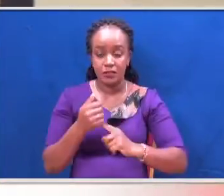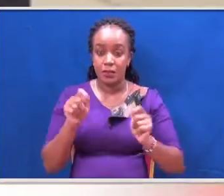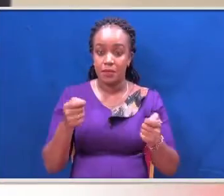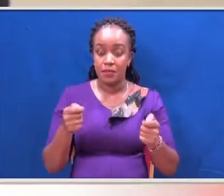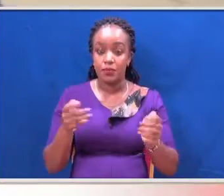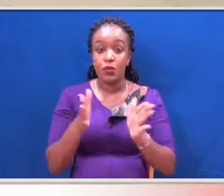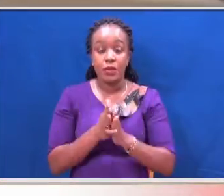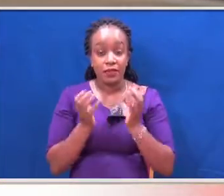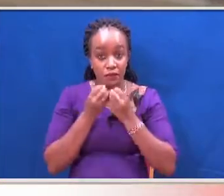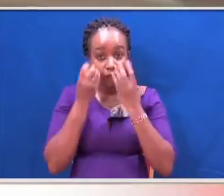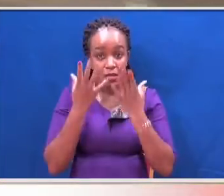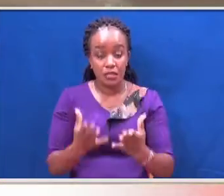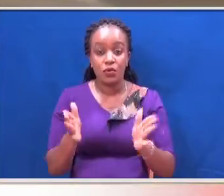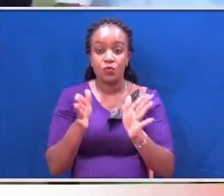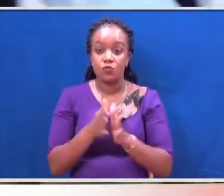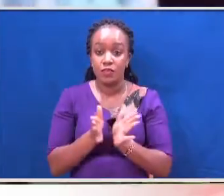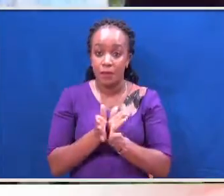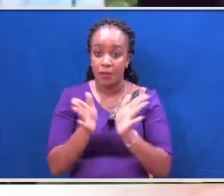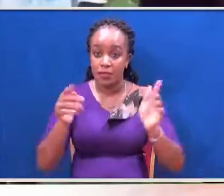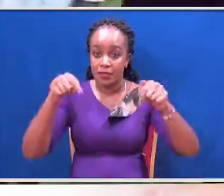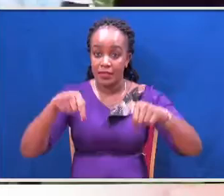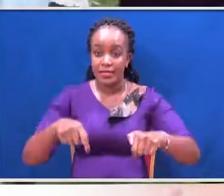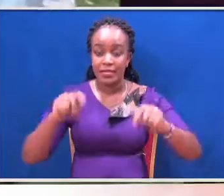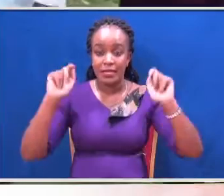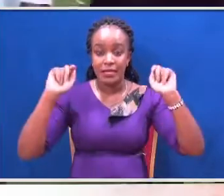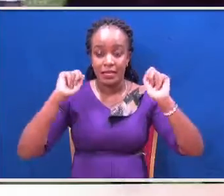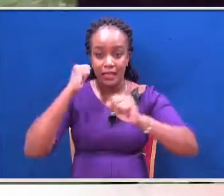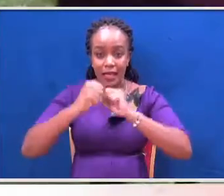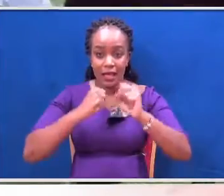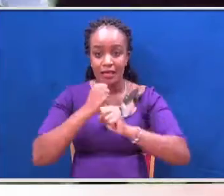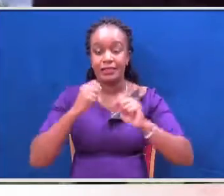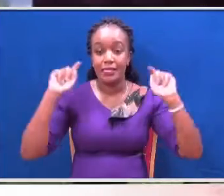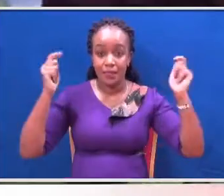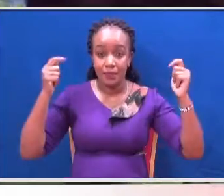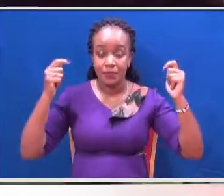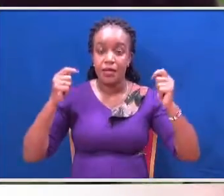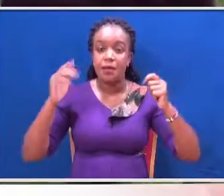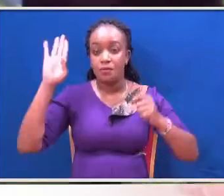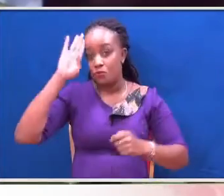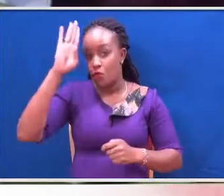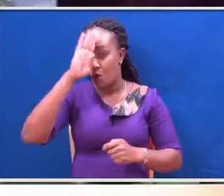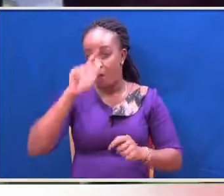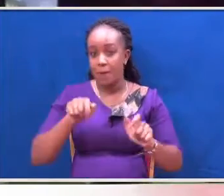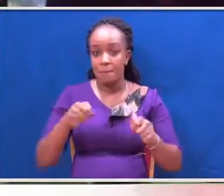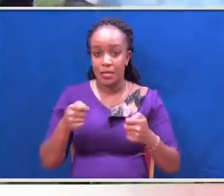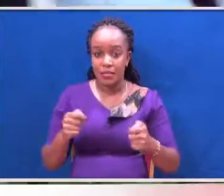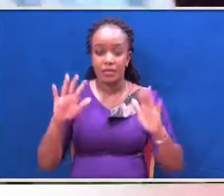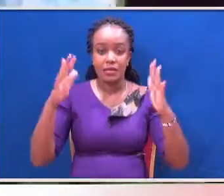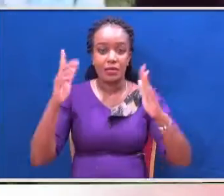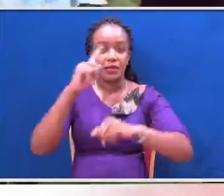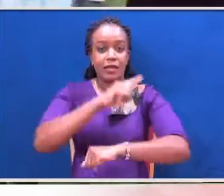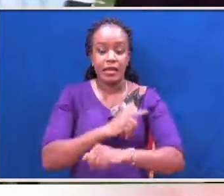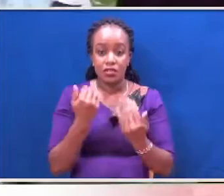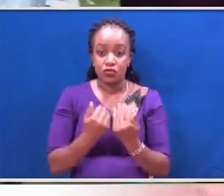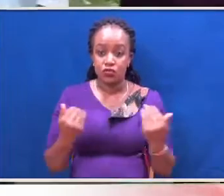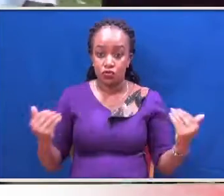With information as a public good as this year's theme, journalists in Bungoma celebrated the day at Kandoi Children's Home, where